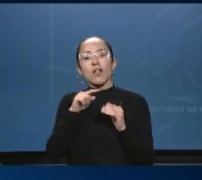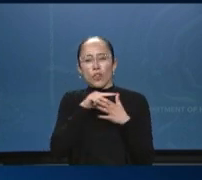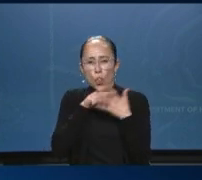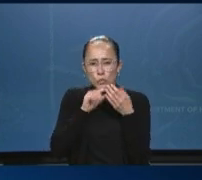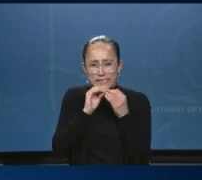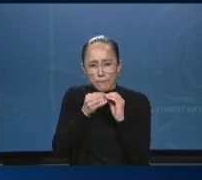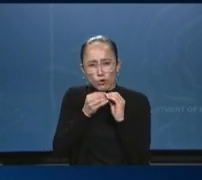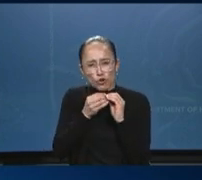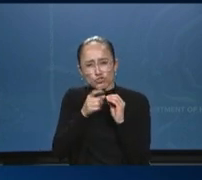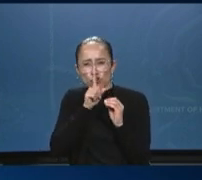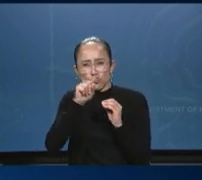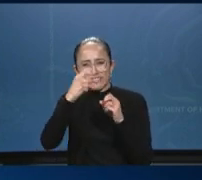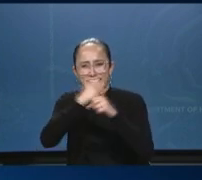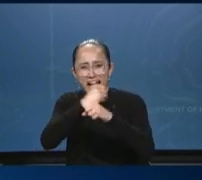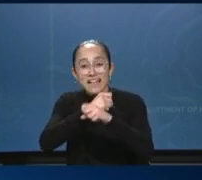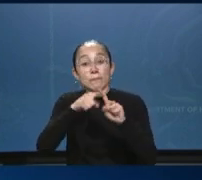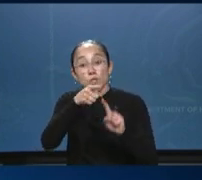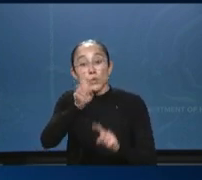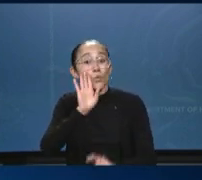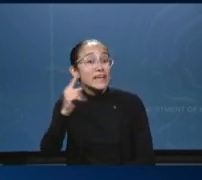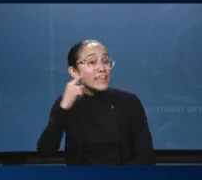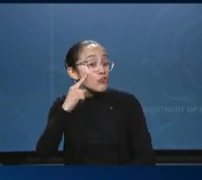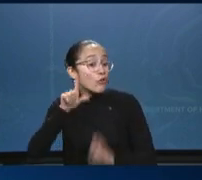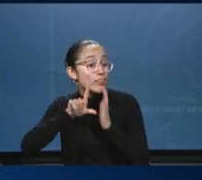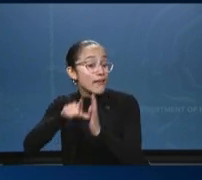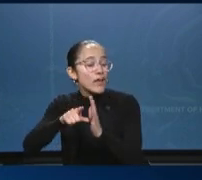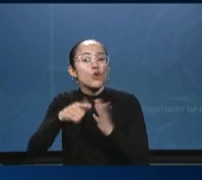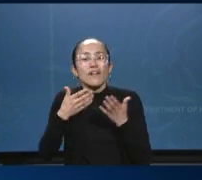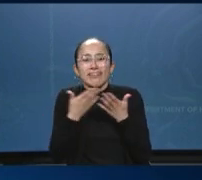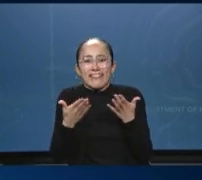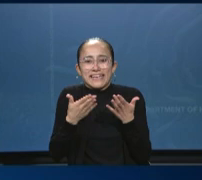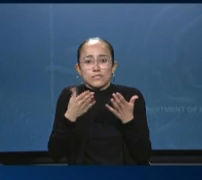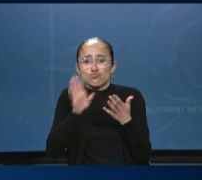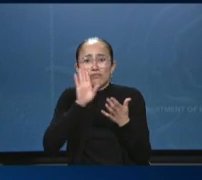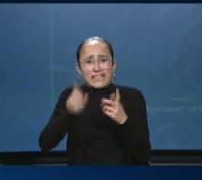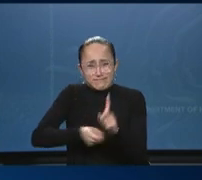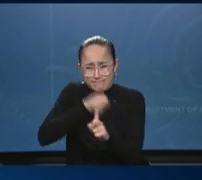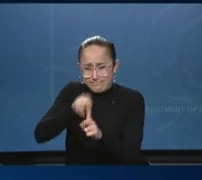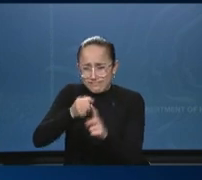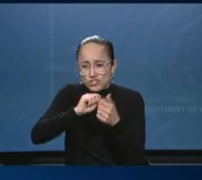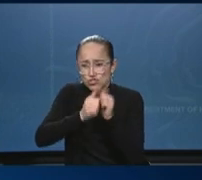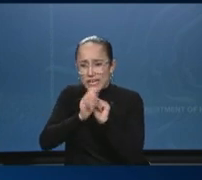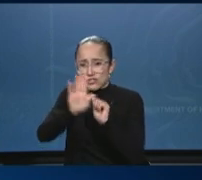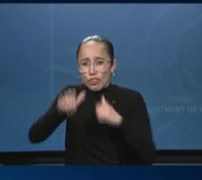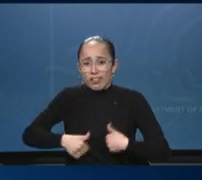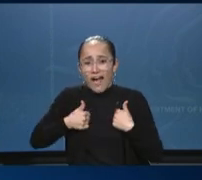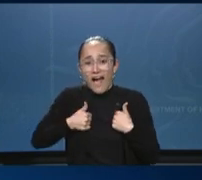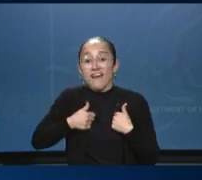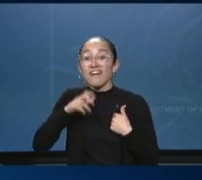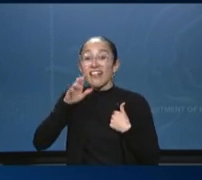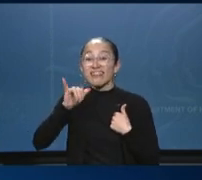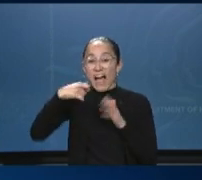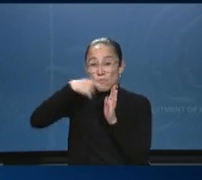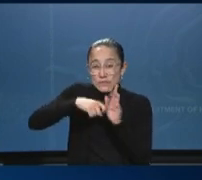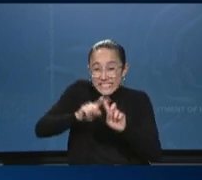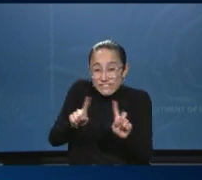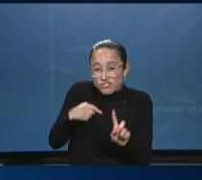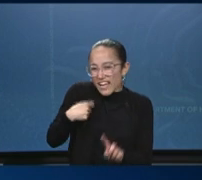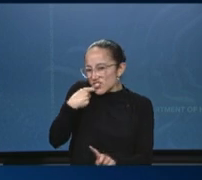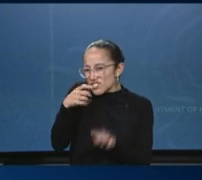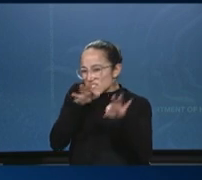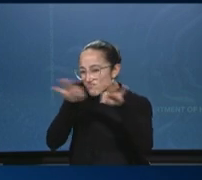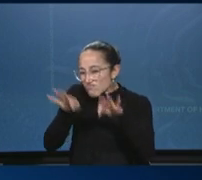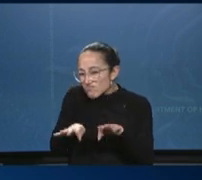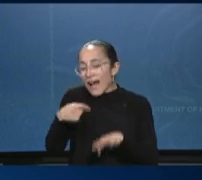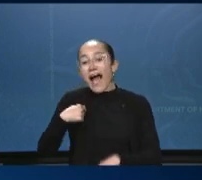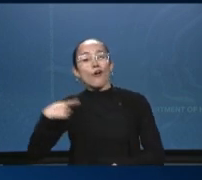but as you'll hear later, these things change people's lives. That premium difference that I just described, I